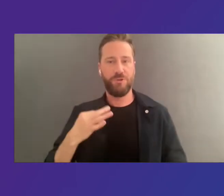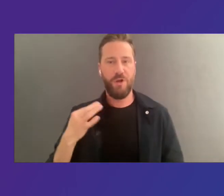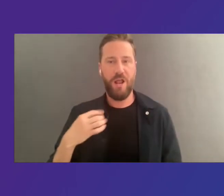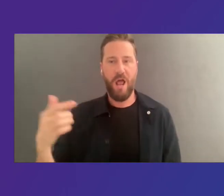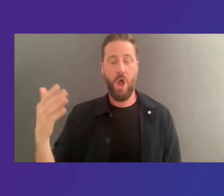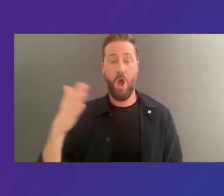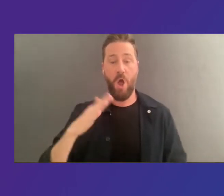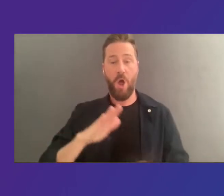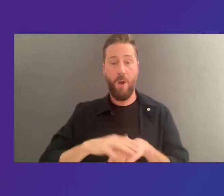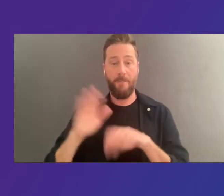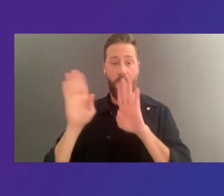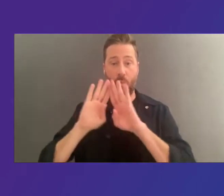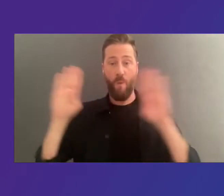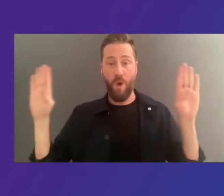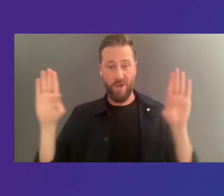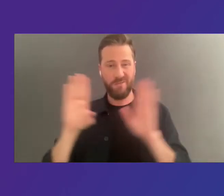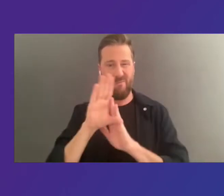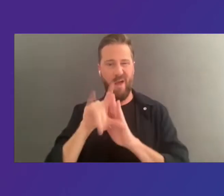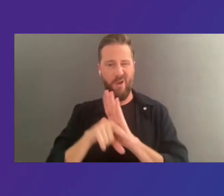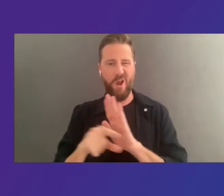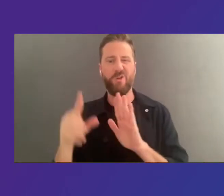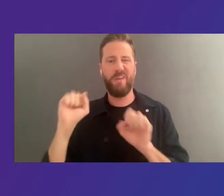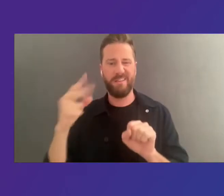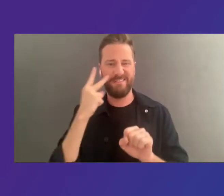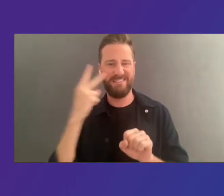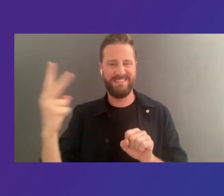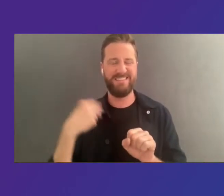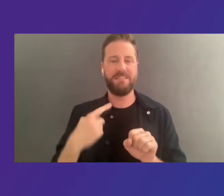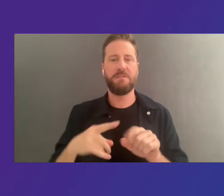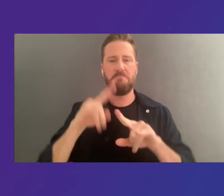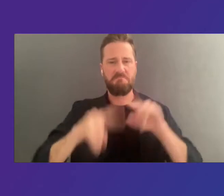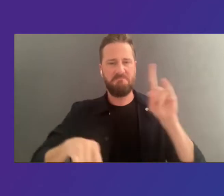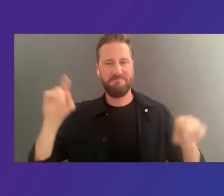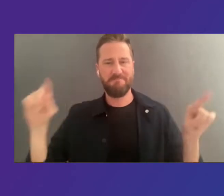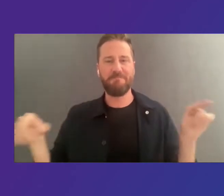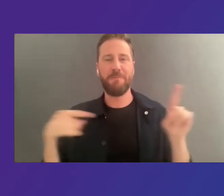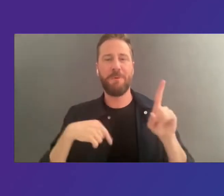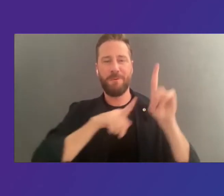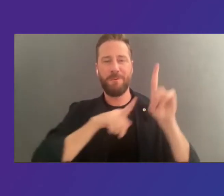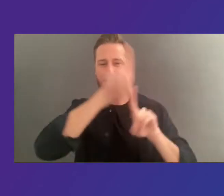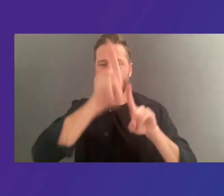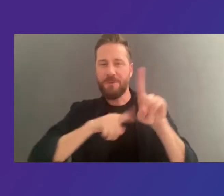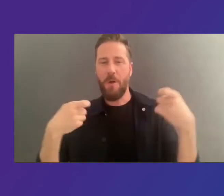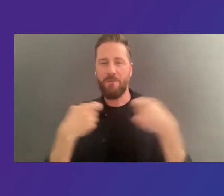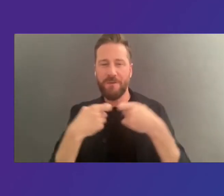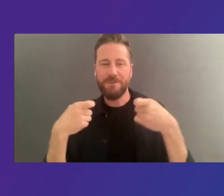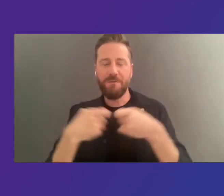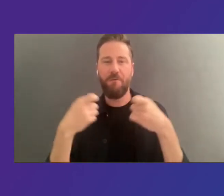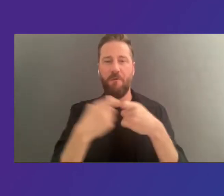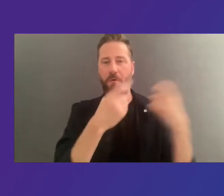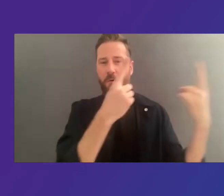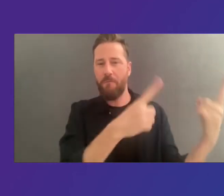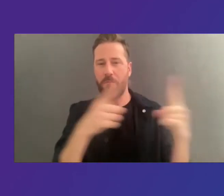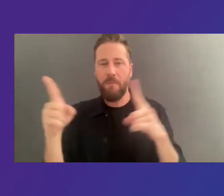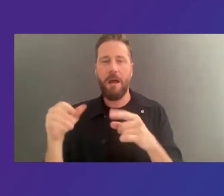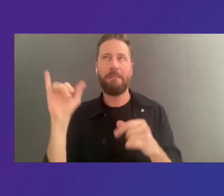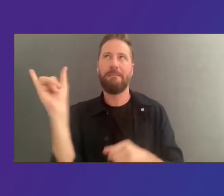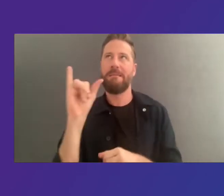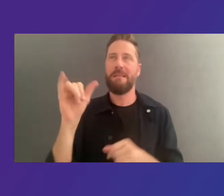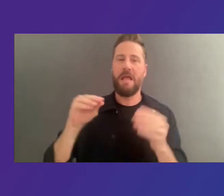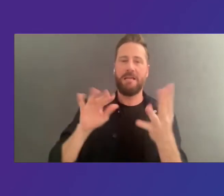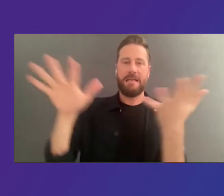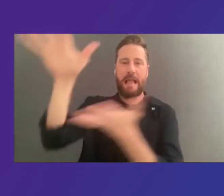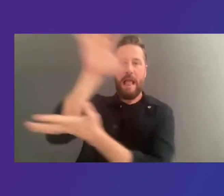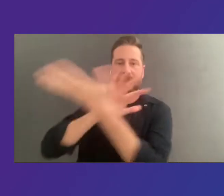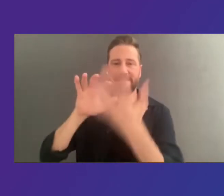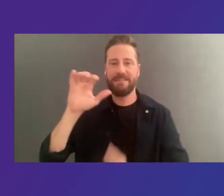On my walls, in the background, you can see various astrophysical phenomena like the Andromeda Galaxy and a purple